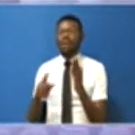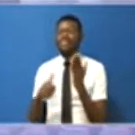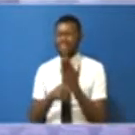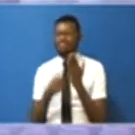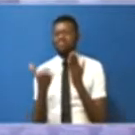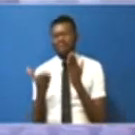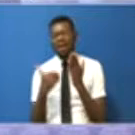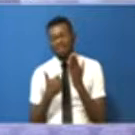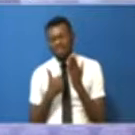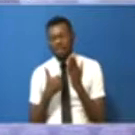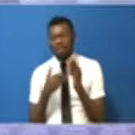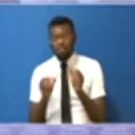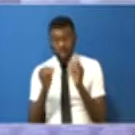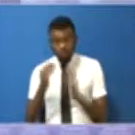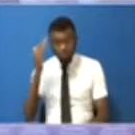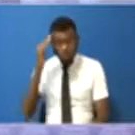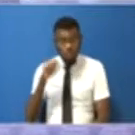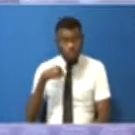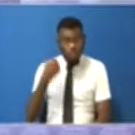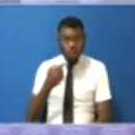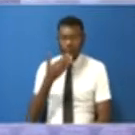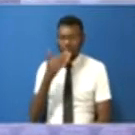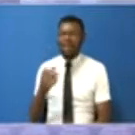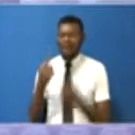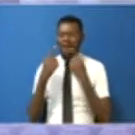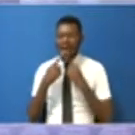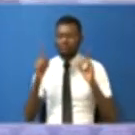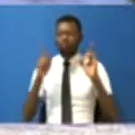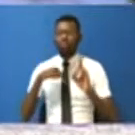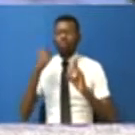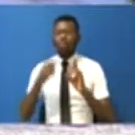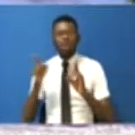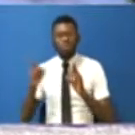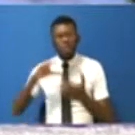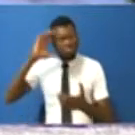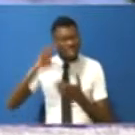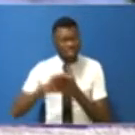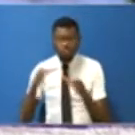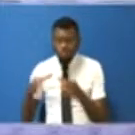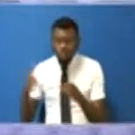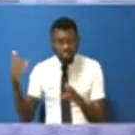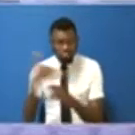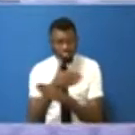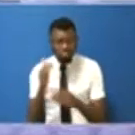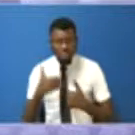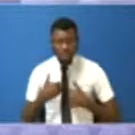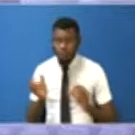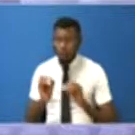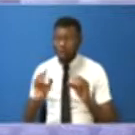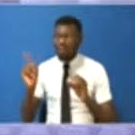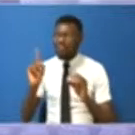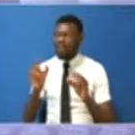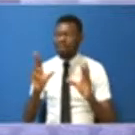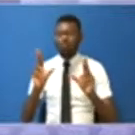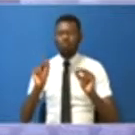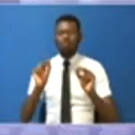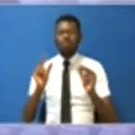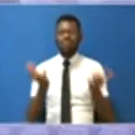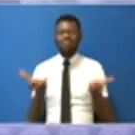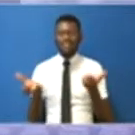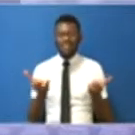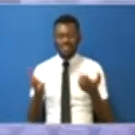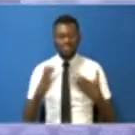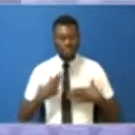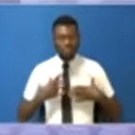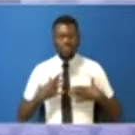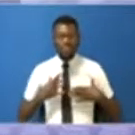them if you know them name them because county nairobi tells you you know the